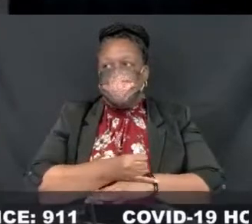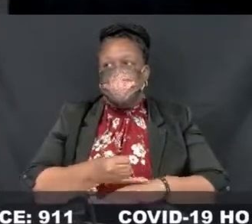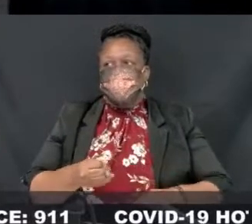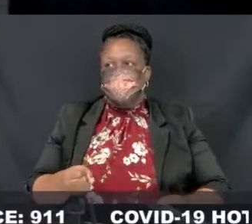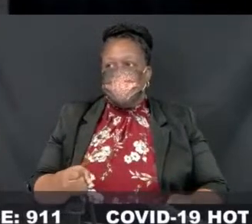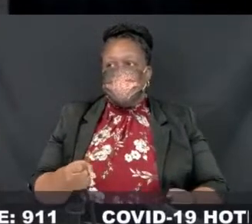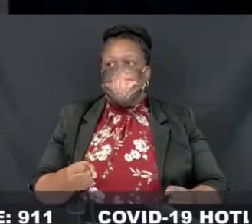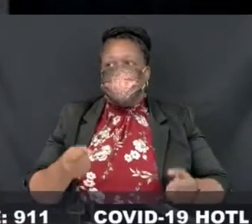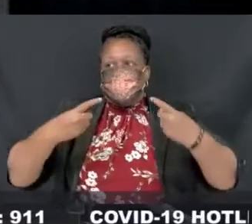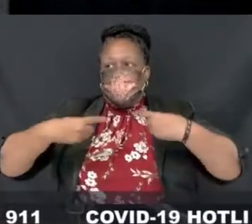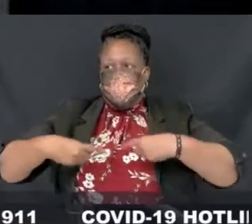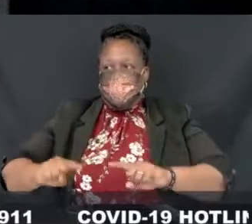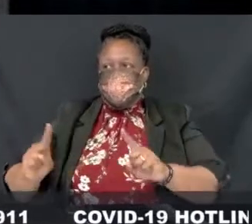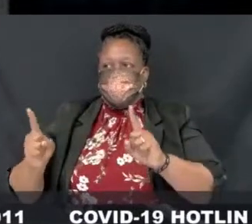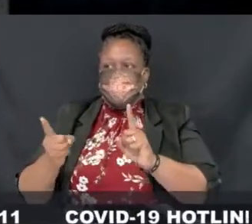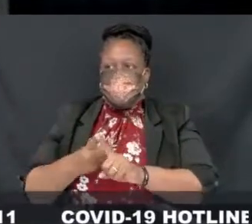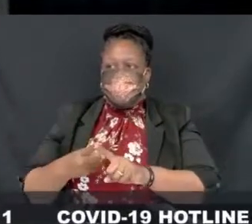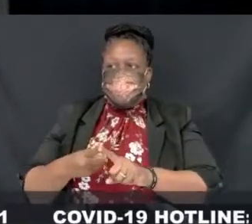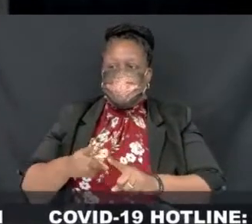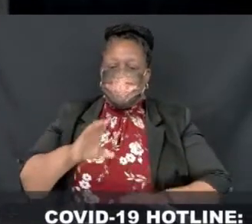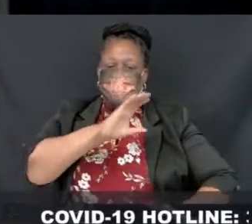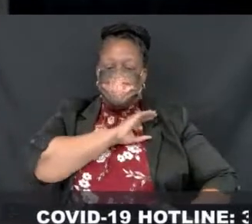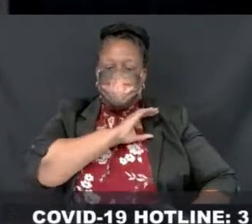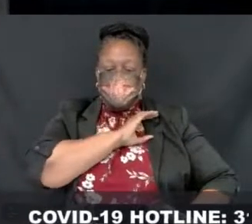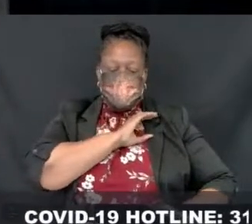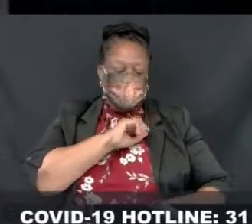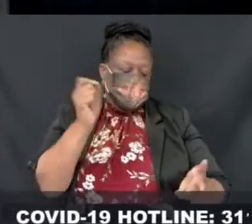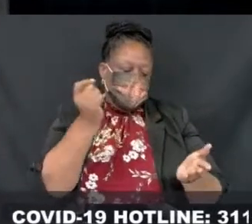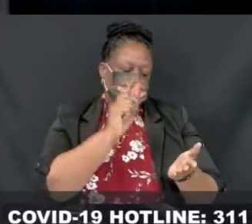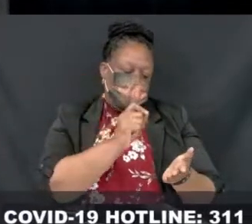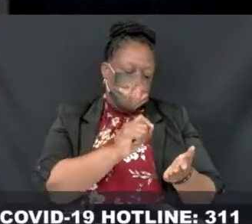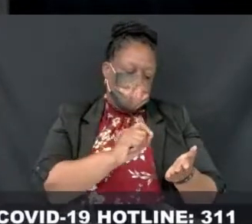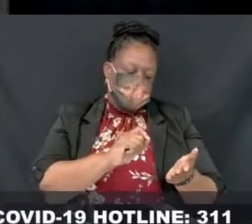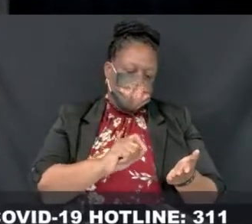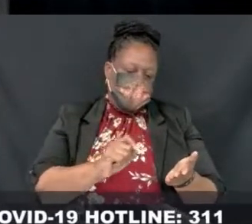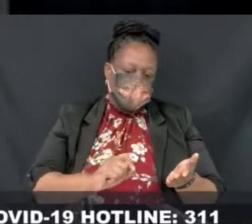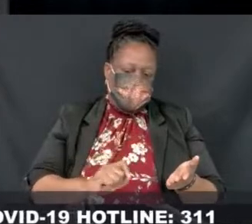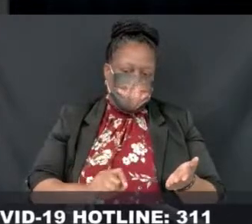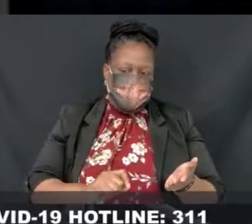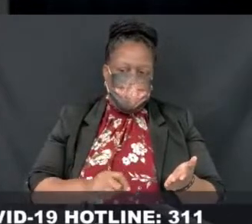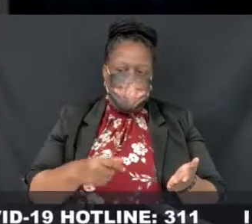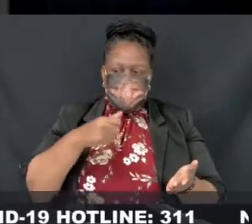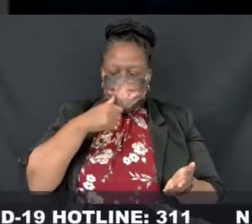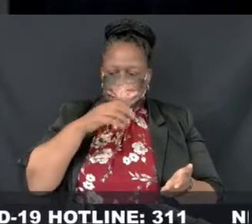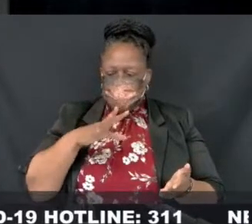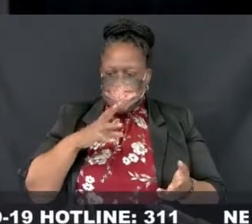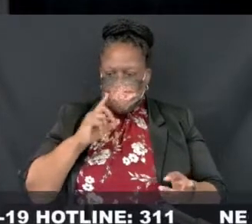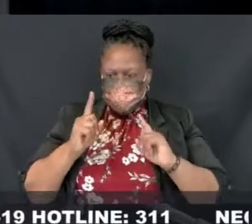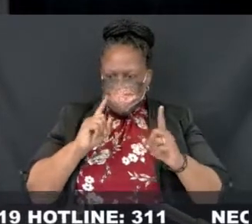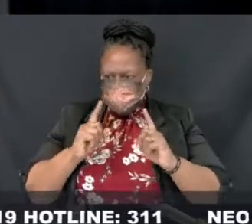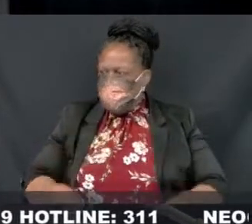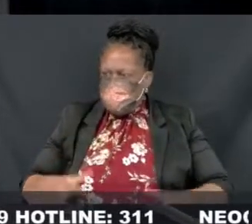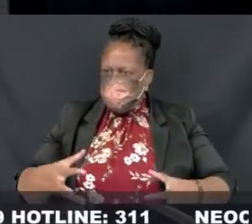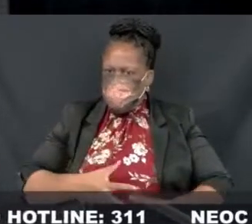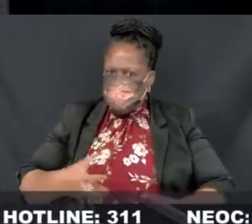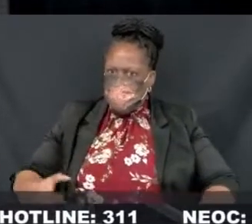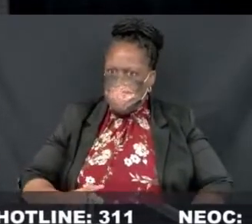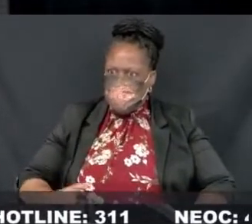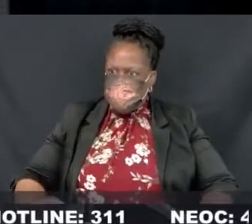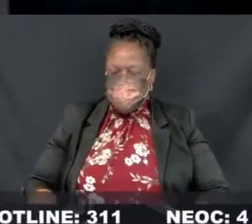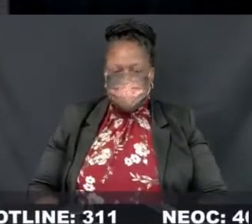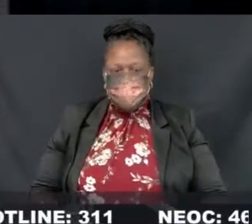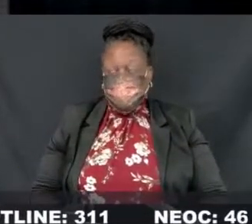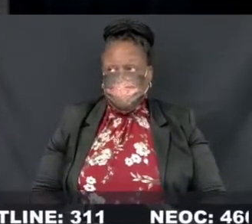station by a farm, and by the policewoman handled me so rough. I said, well, not me, me want. And then eventually, when the fire department